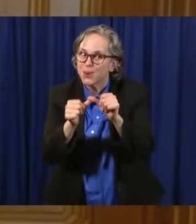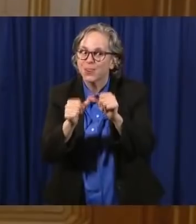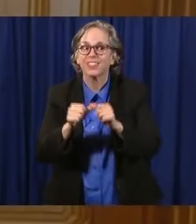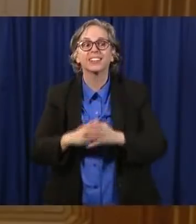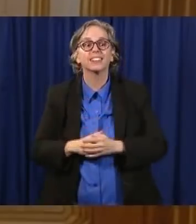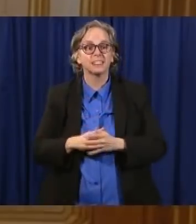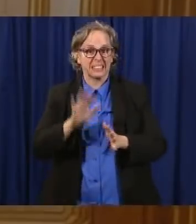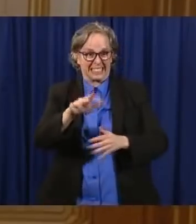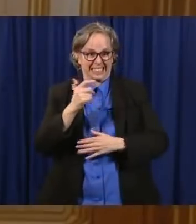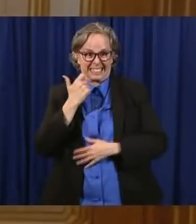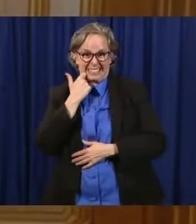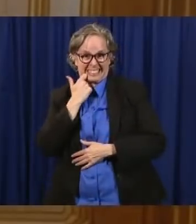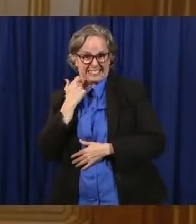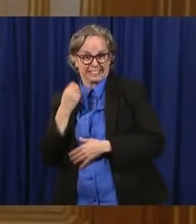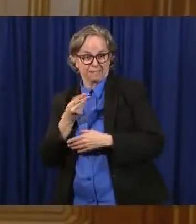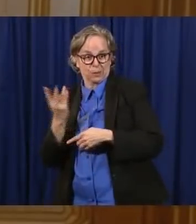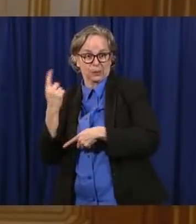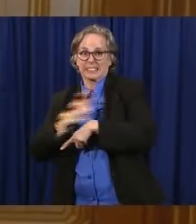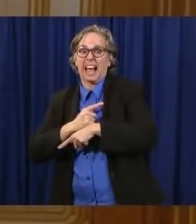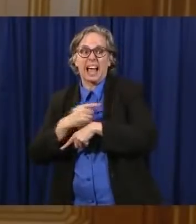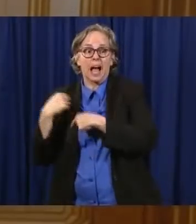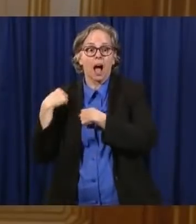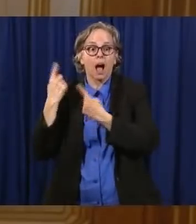several days are based upon